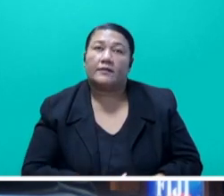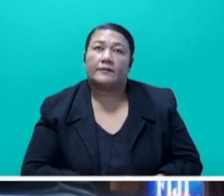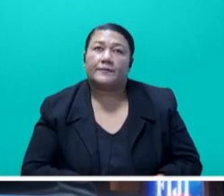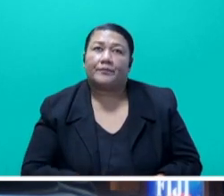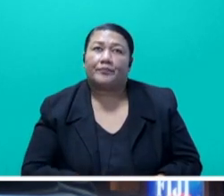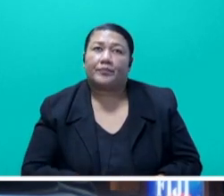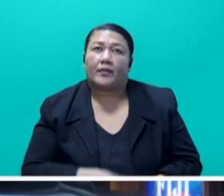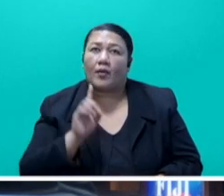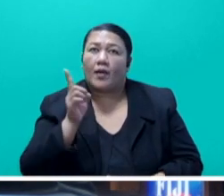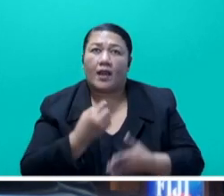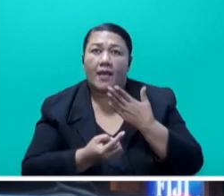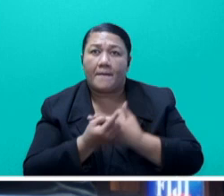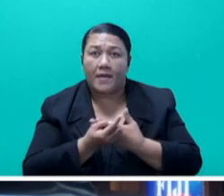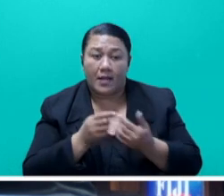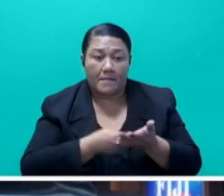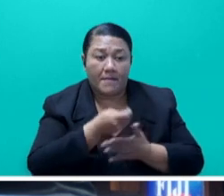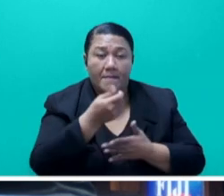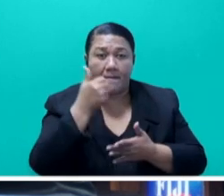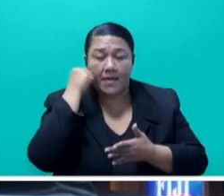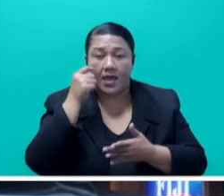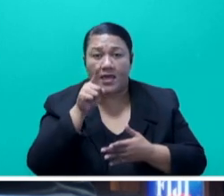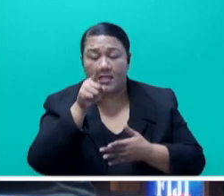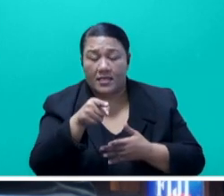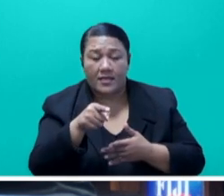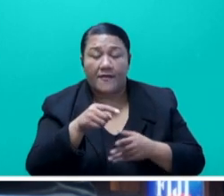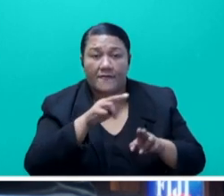the reimbursement to the government of Fiji is around